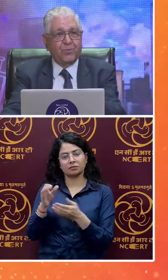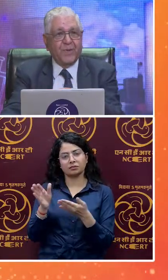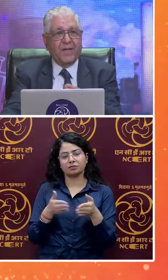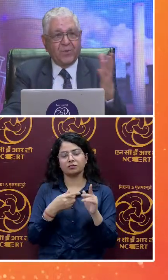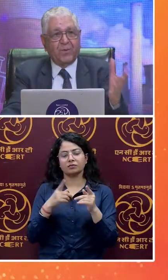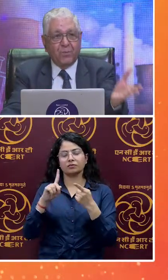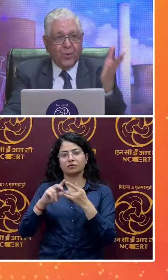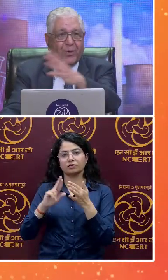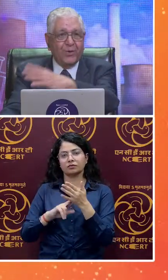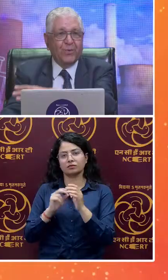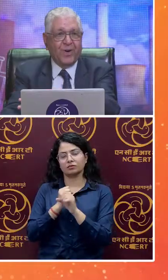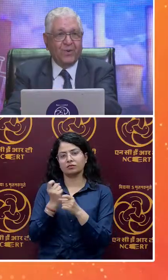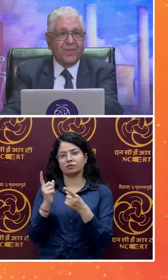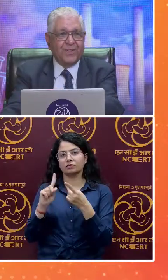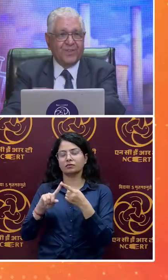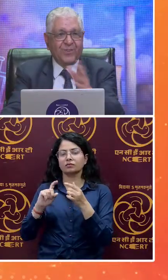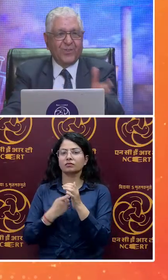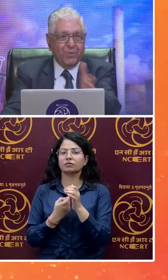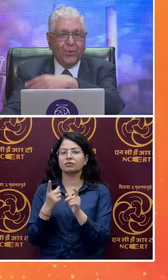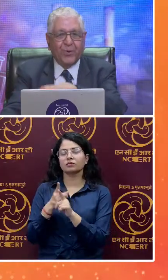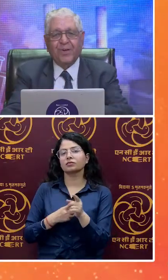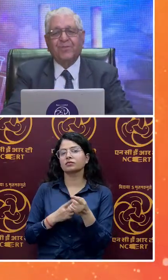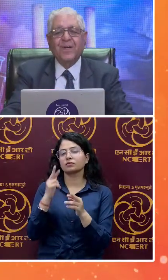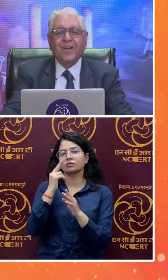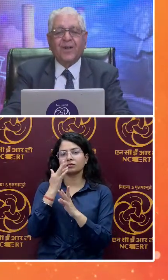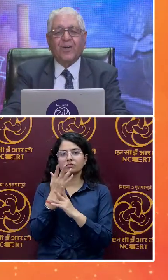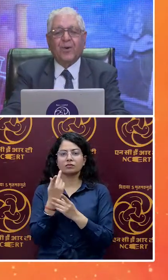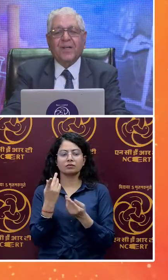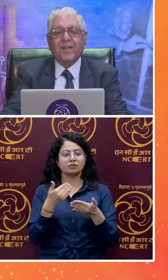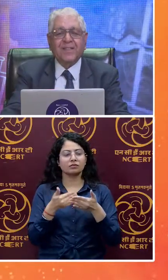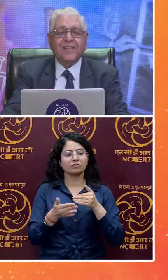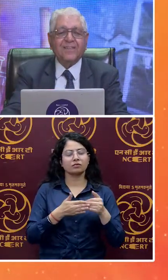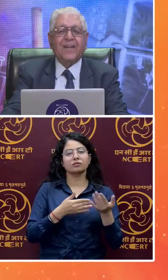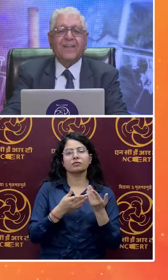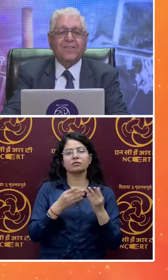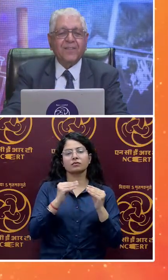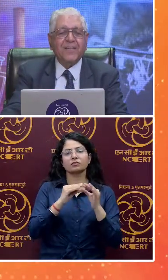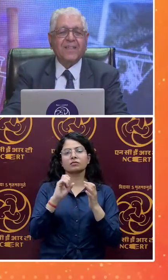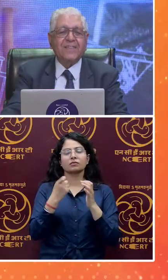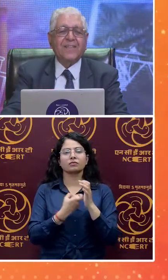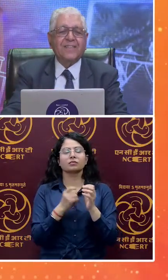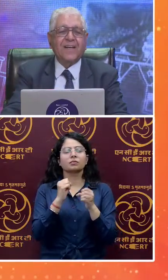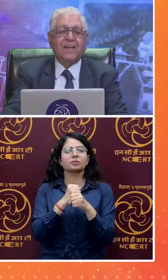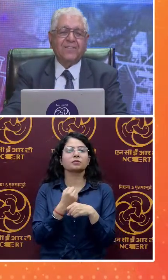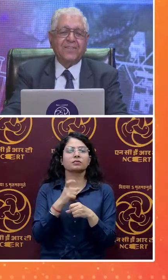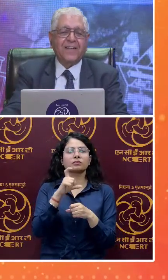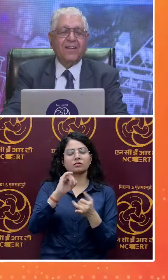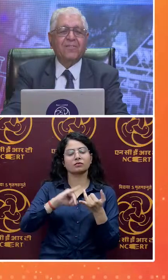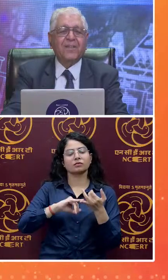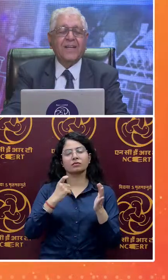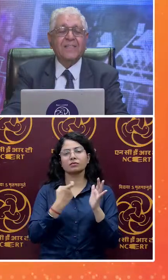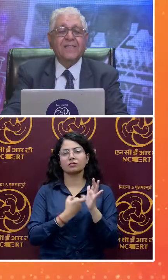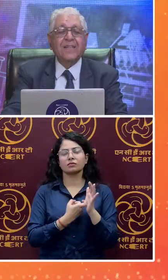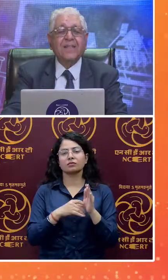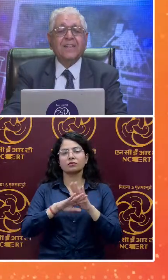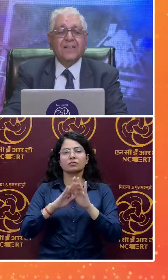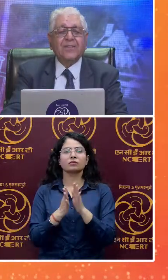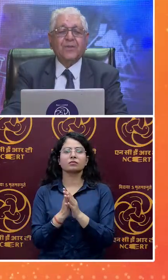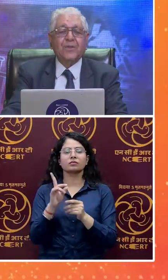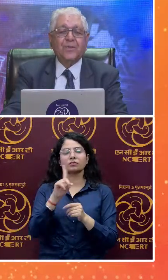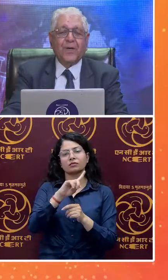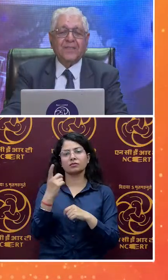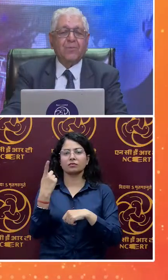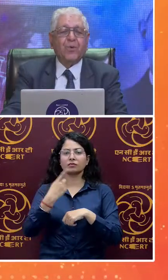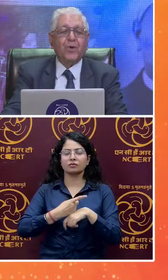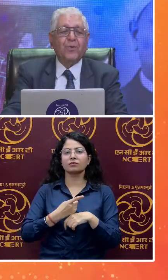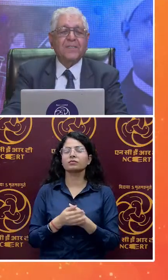into being from a board to a council. So, the board of atomic energy is created within the CSIR within 11 days.